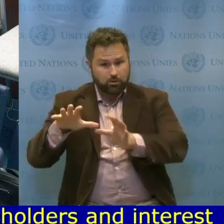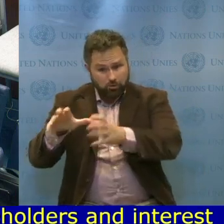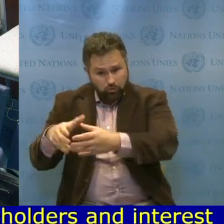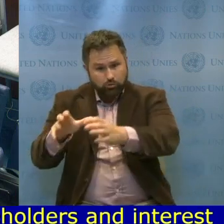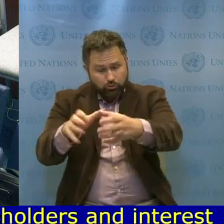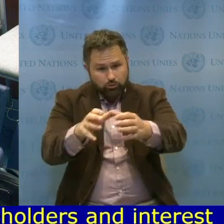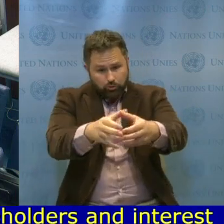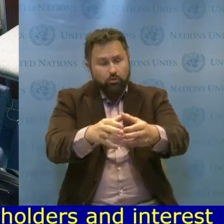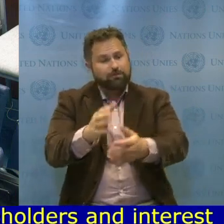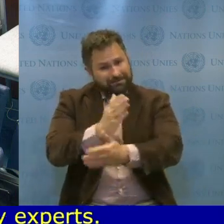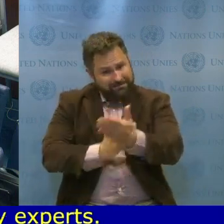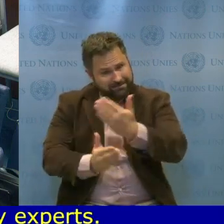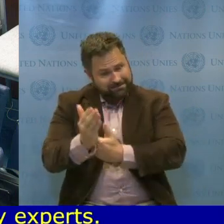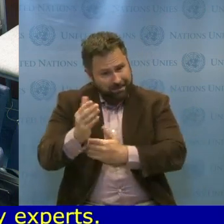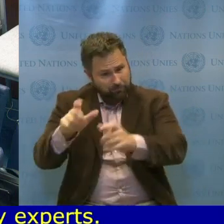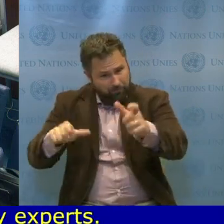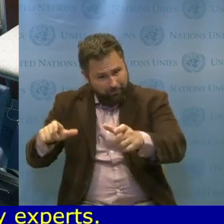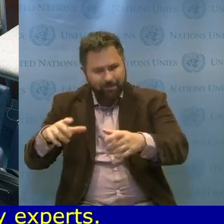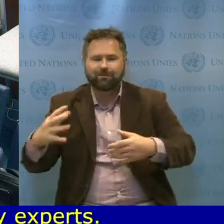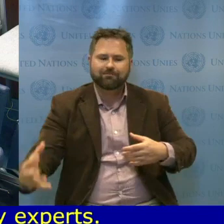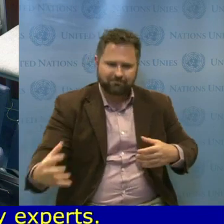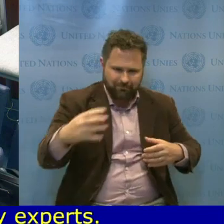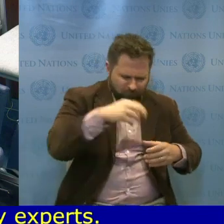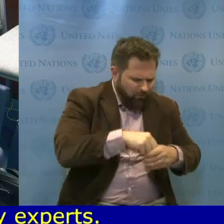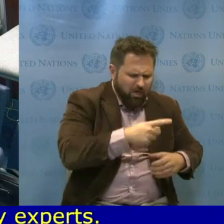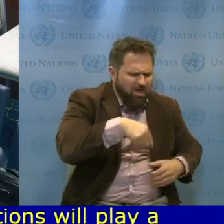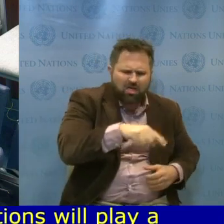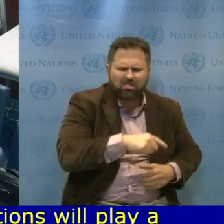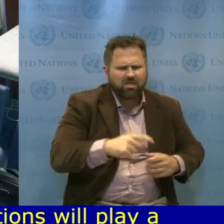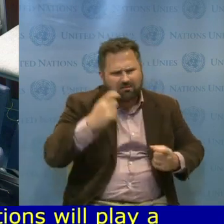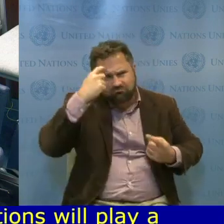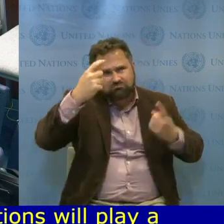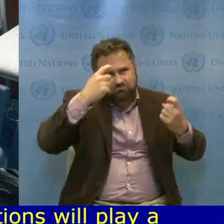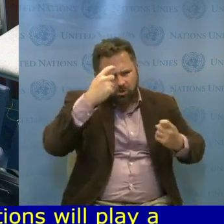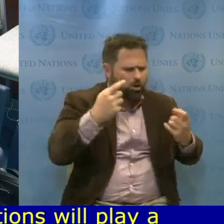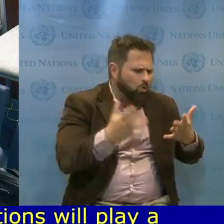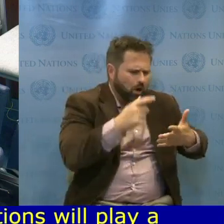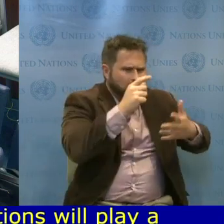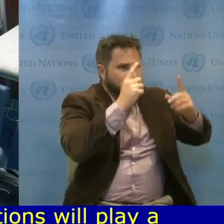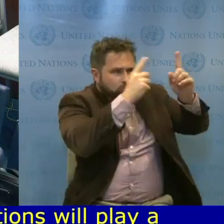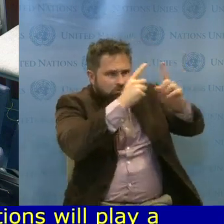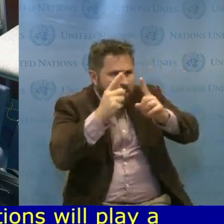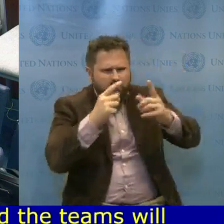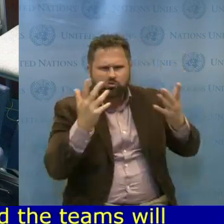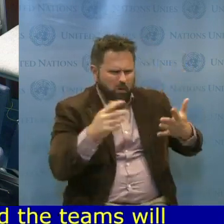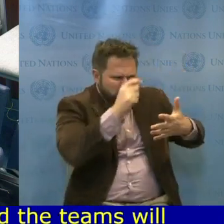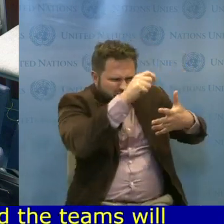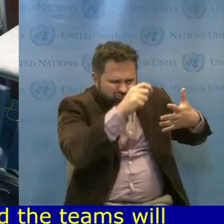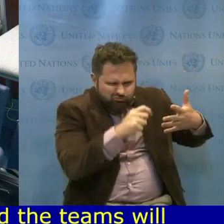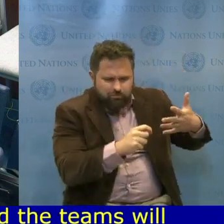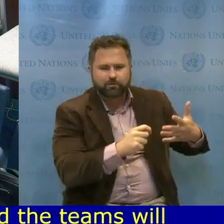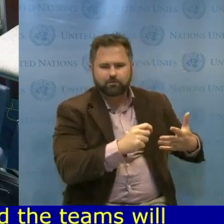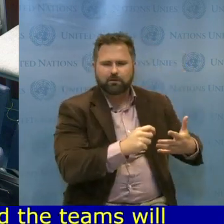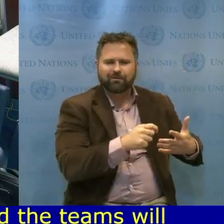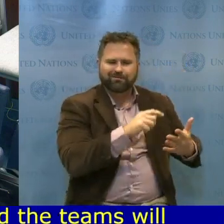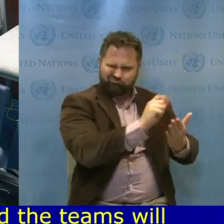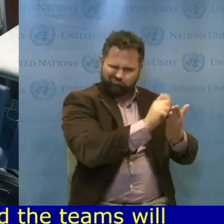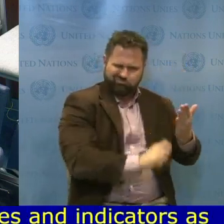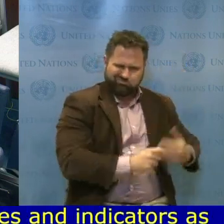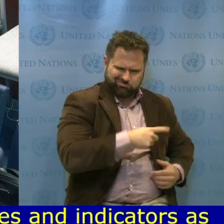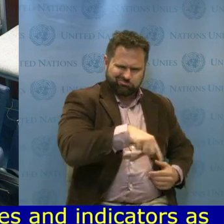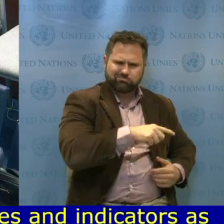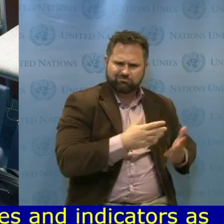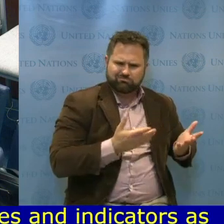develop proposals for objectives and indicators, as well as for concrete measures. The participation of civil society is supposed to continue